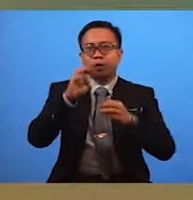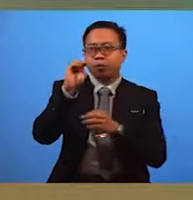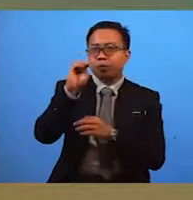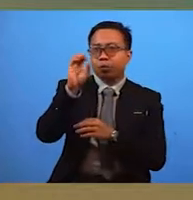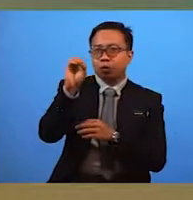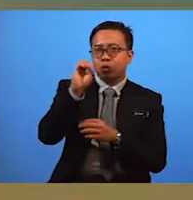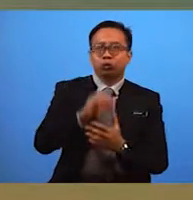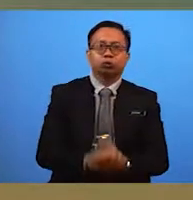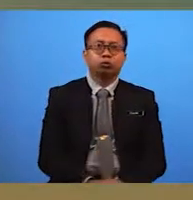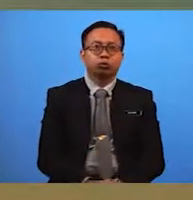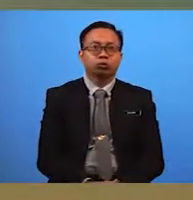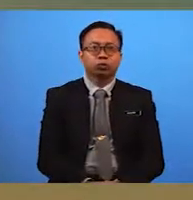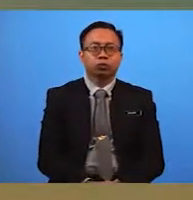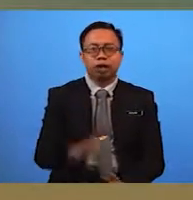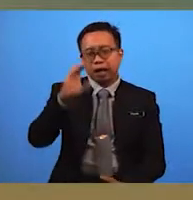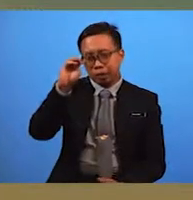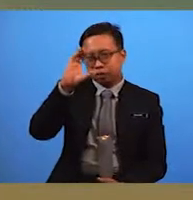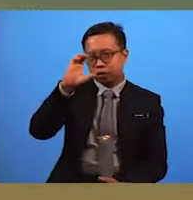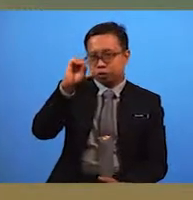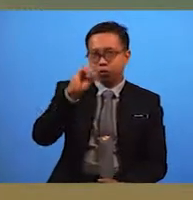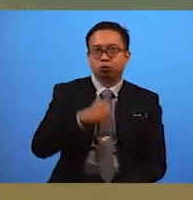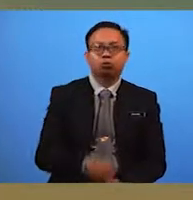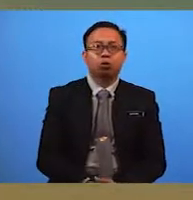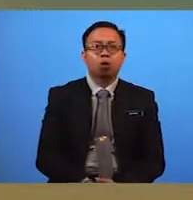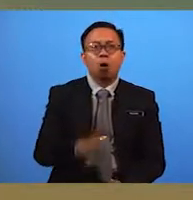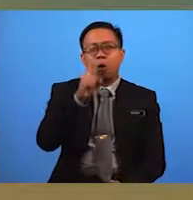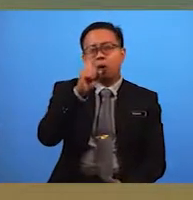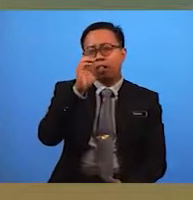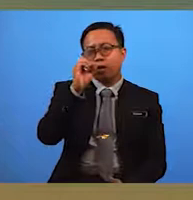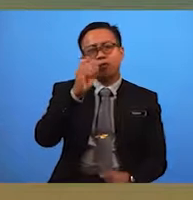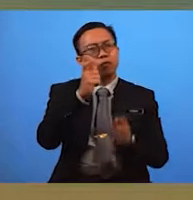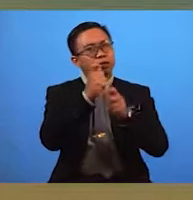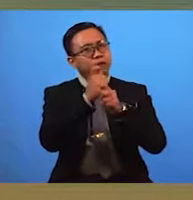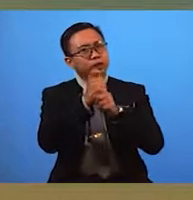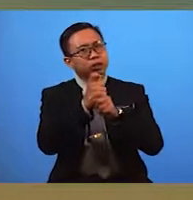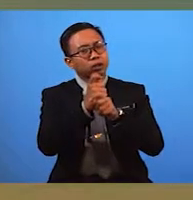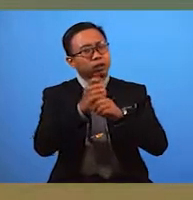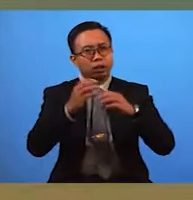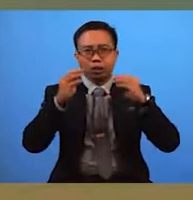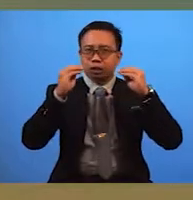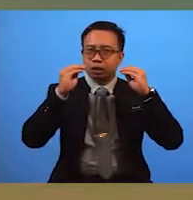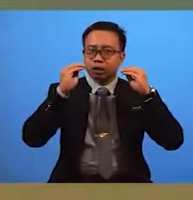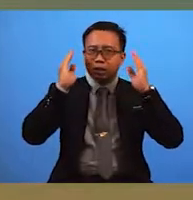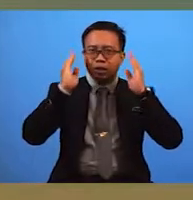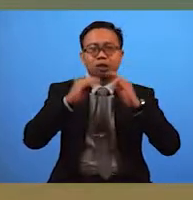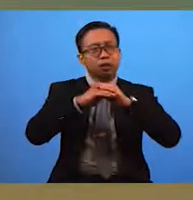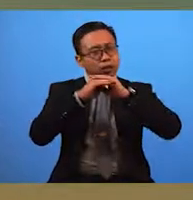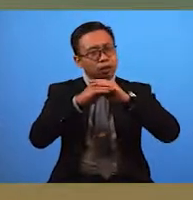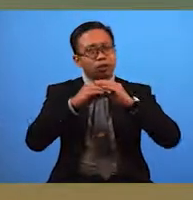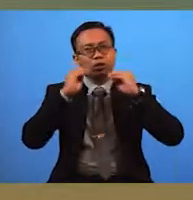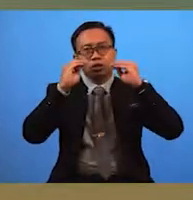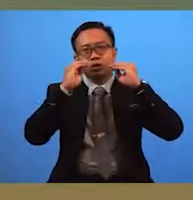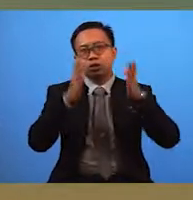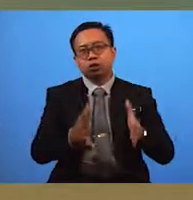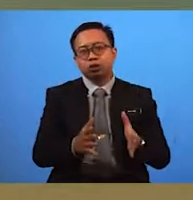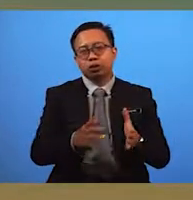Control Order, MCO. One of the assignments given by your English teacher is to write an